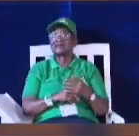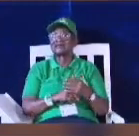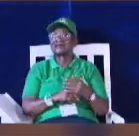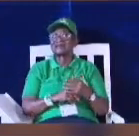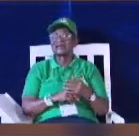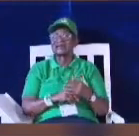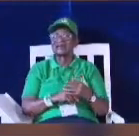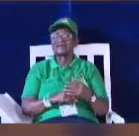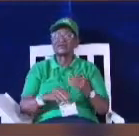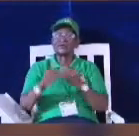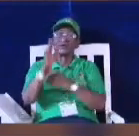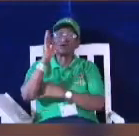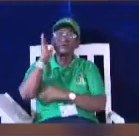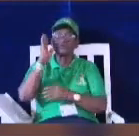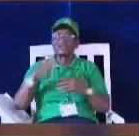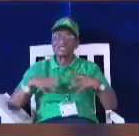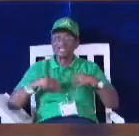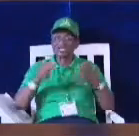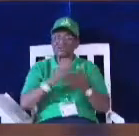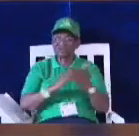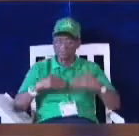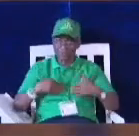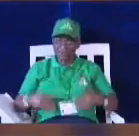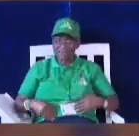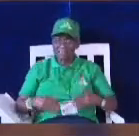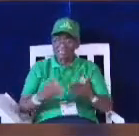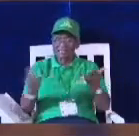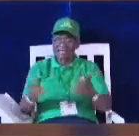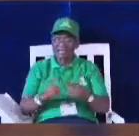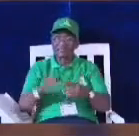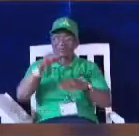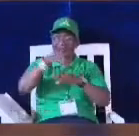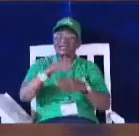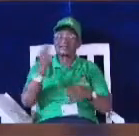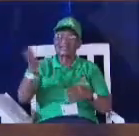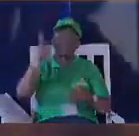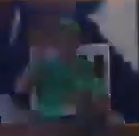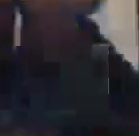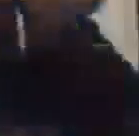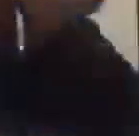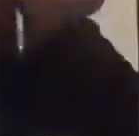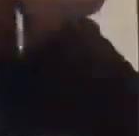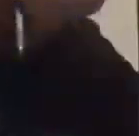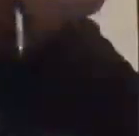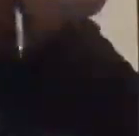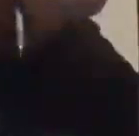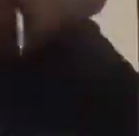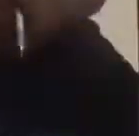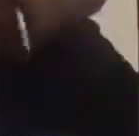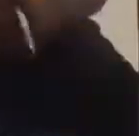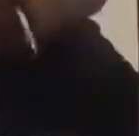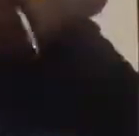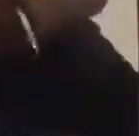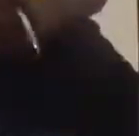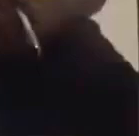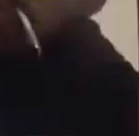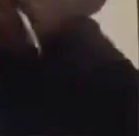God is going to heal somebody tonight. There'd be no sign that you have ever been sick.